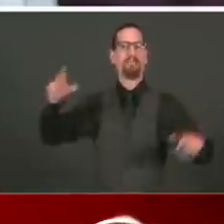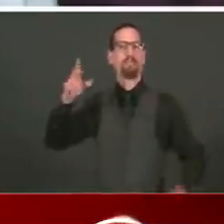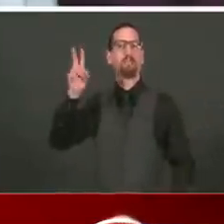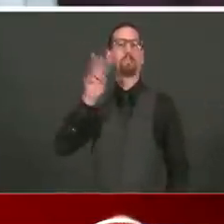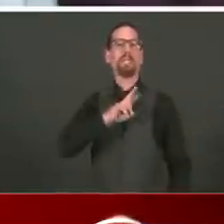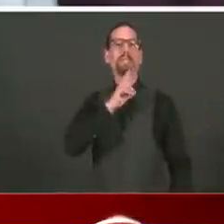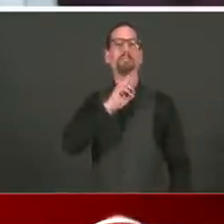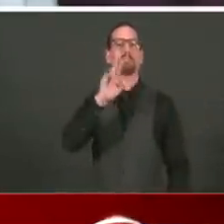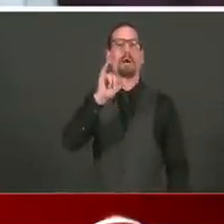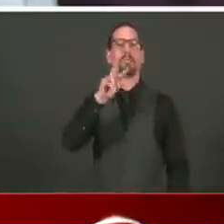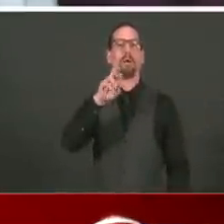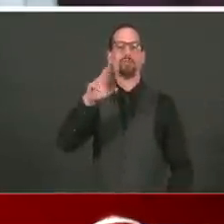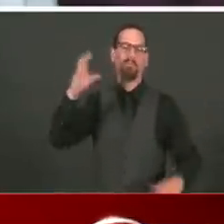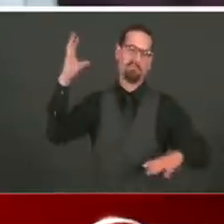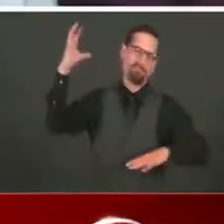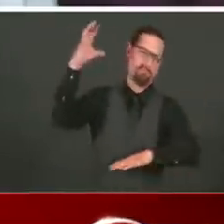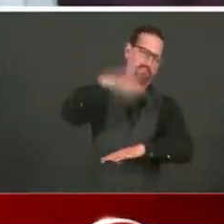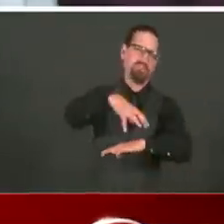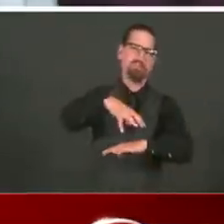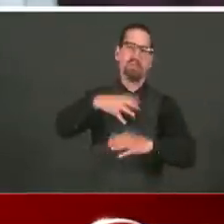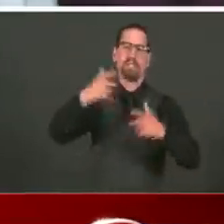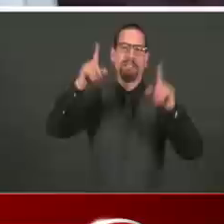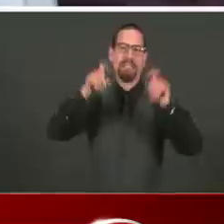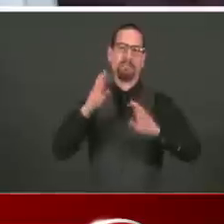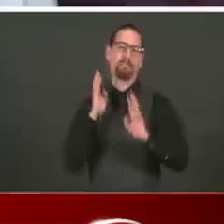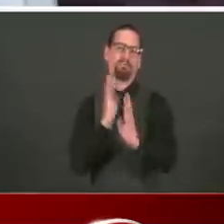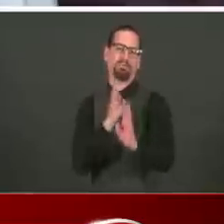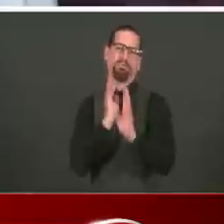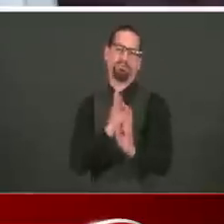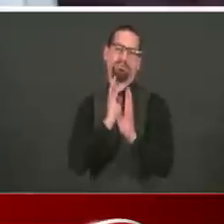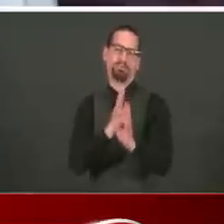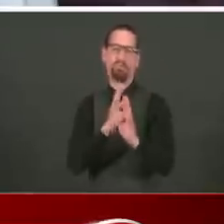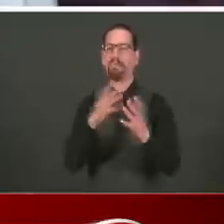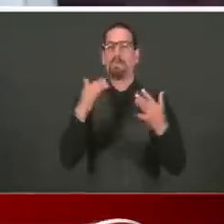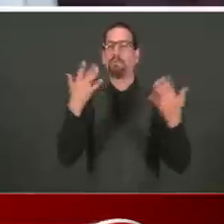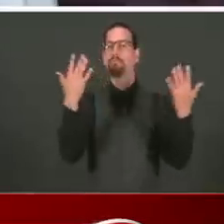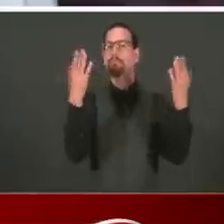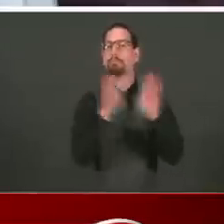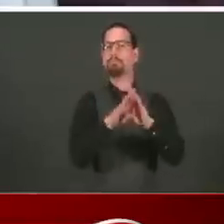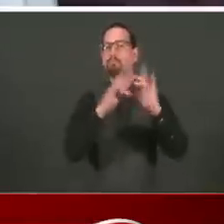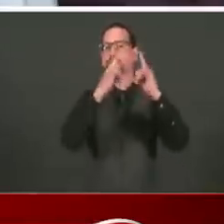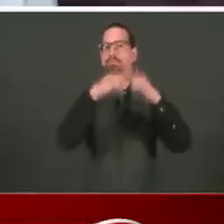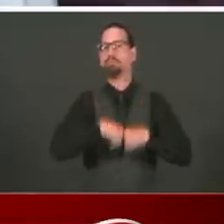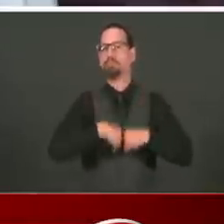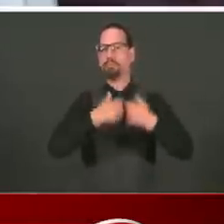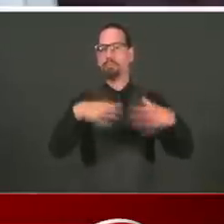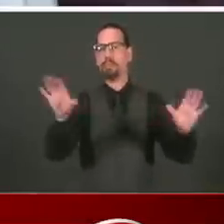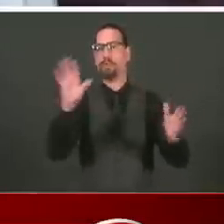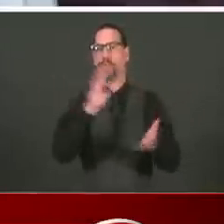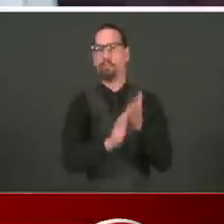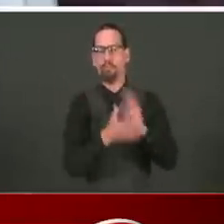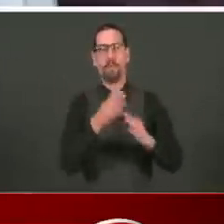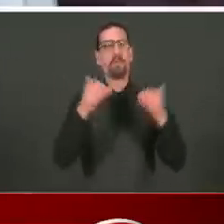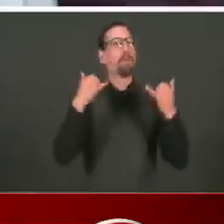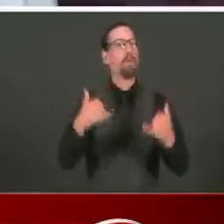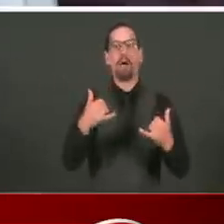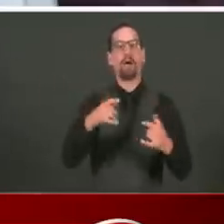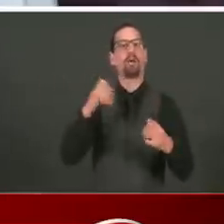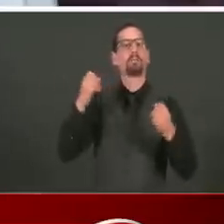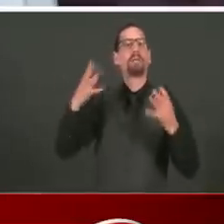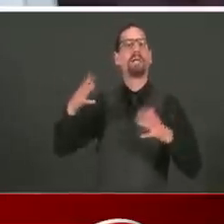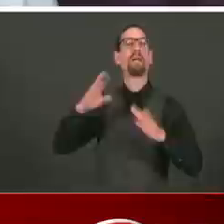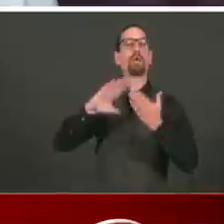The best way to keep yourselves informed is download the app. There's a new testing map, and it'll be